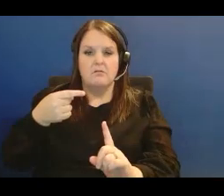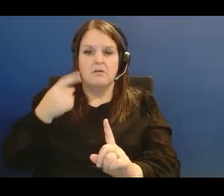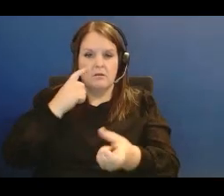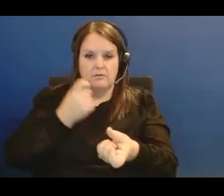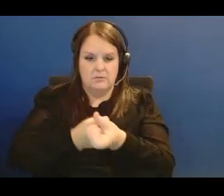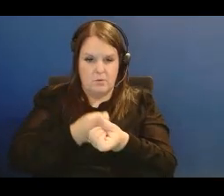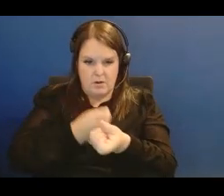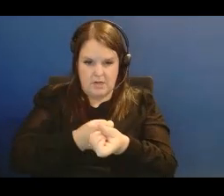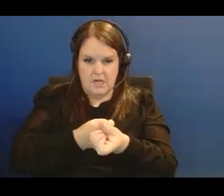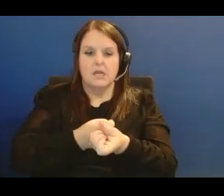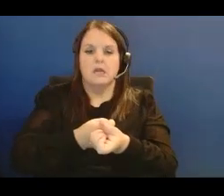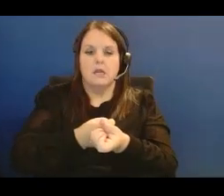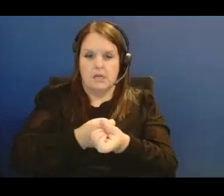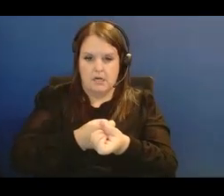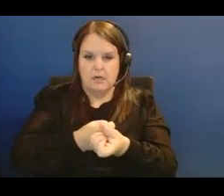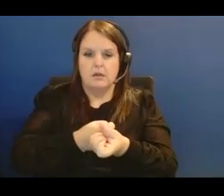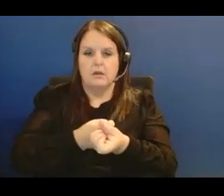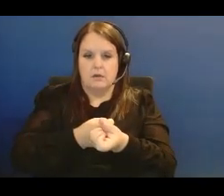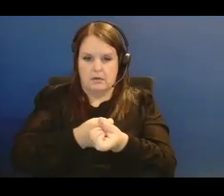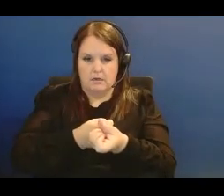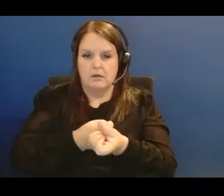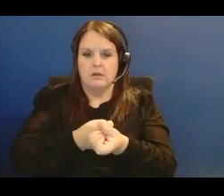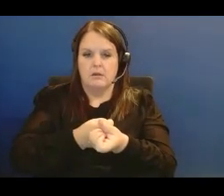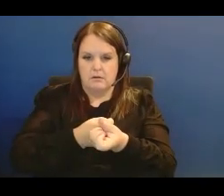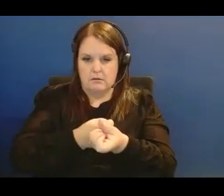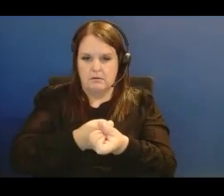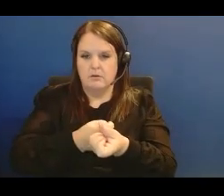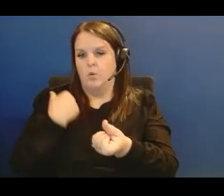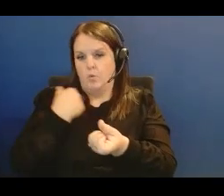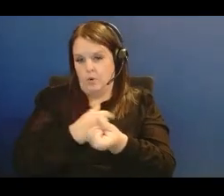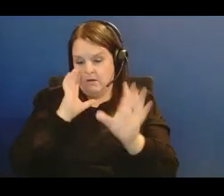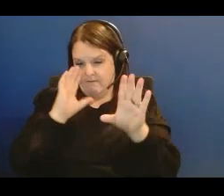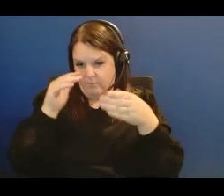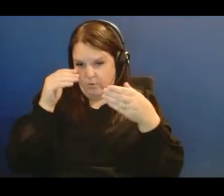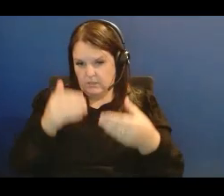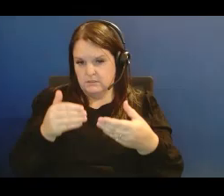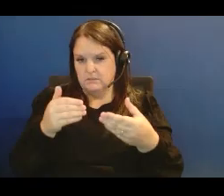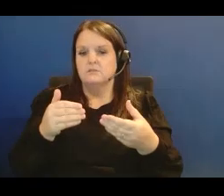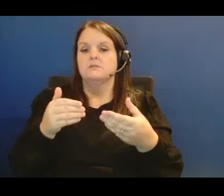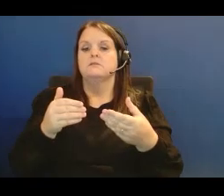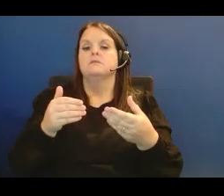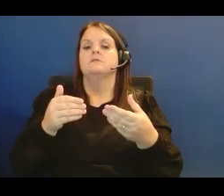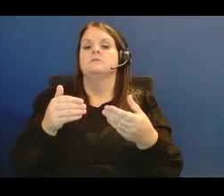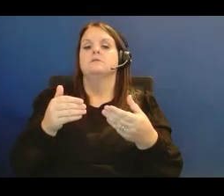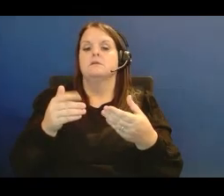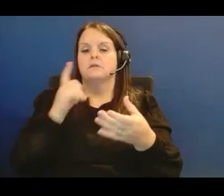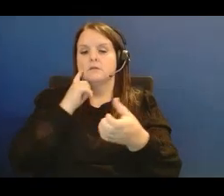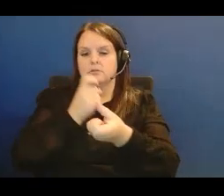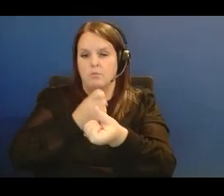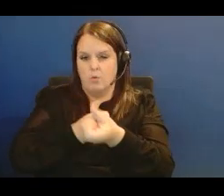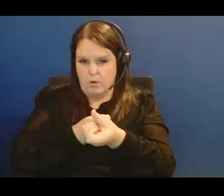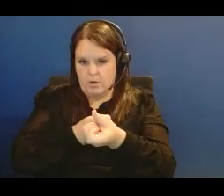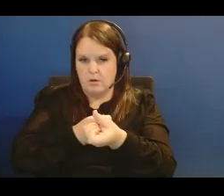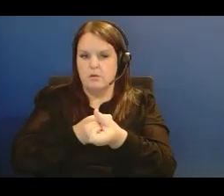supporting what we're focused on and what this award does is to support